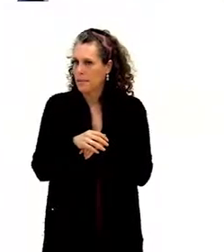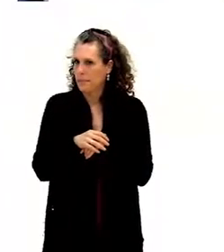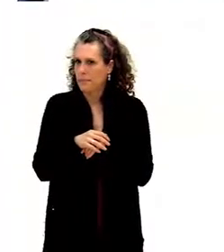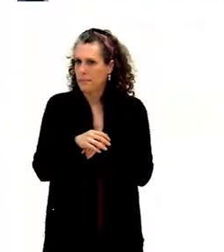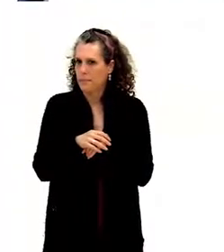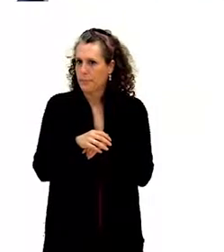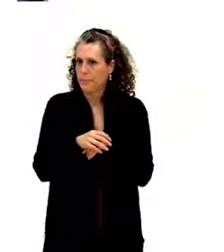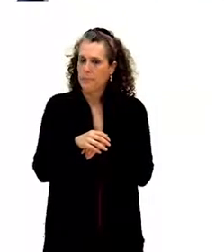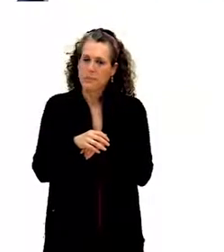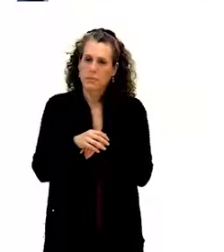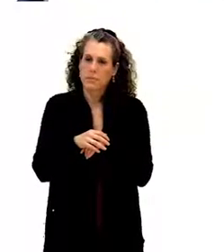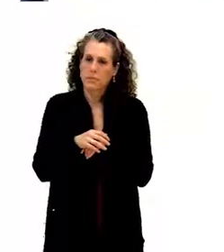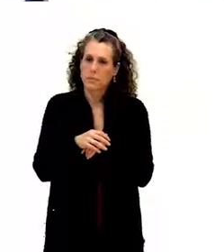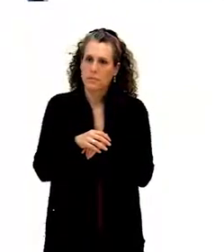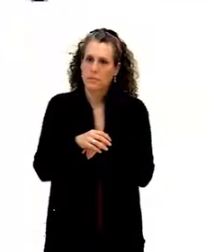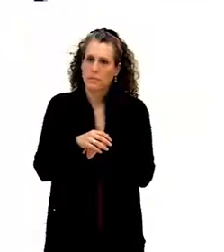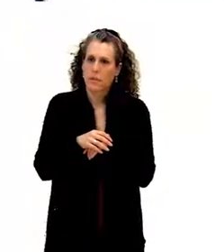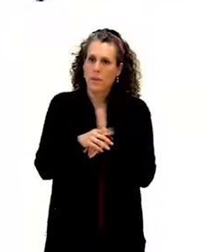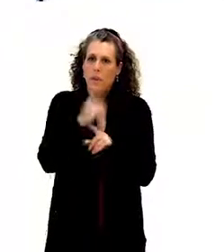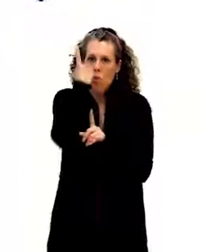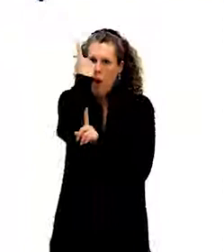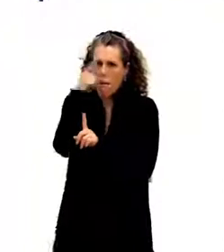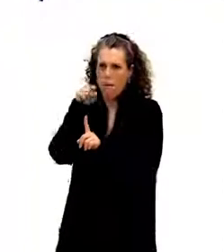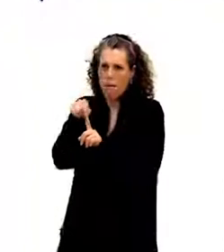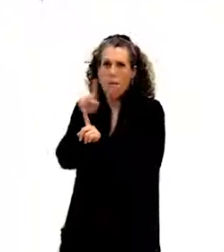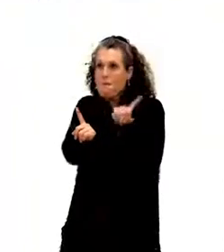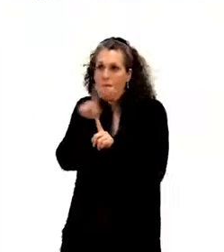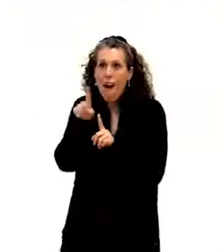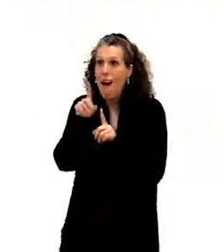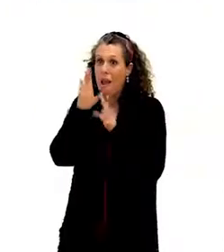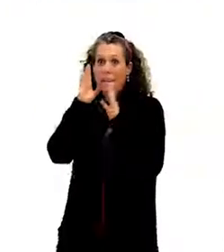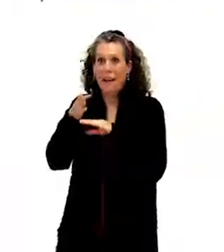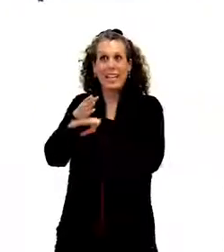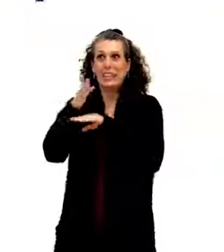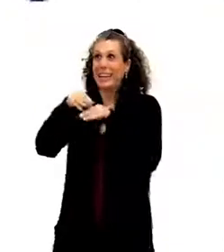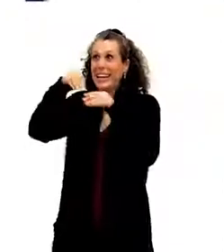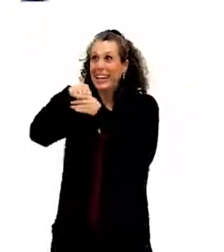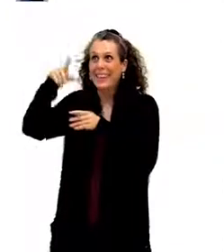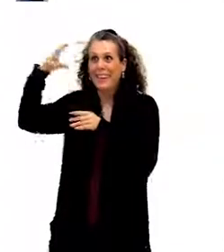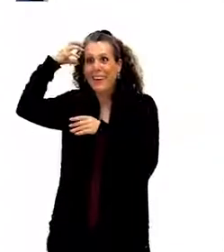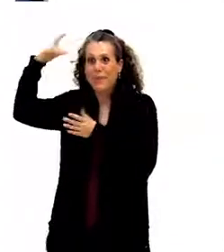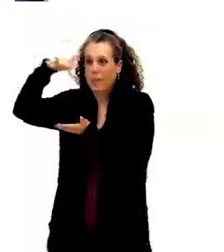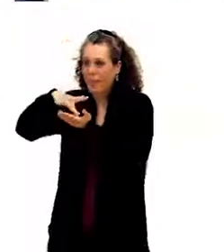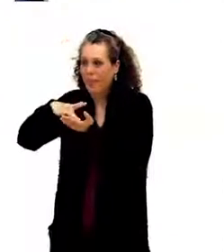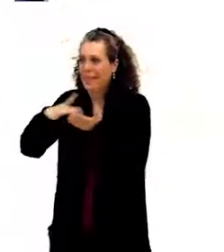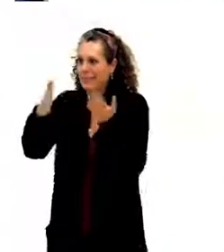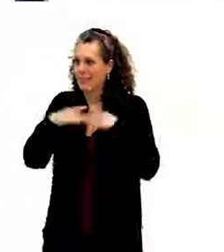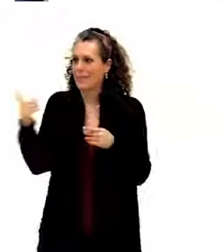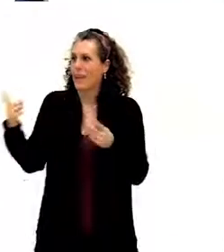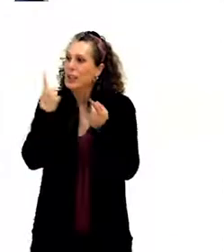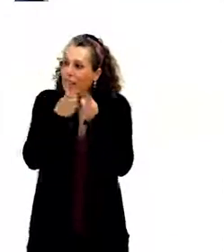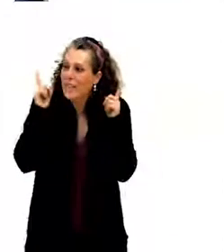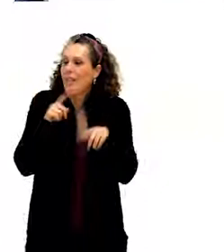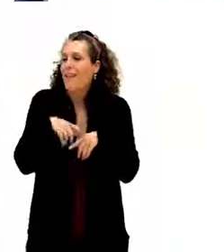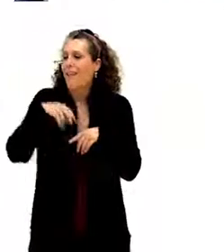public or municipal buildings. And Slovenia, Bulgaria, Estonia,